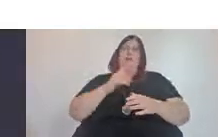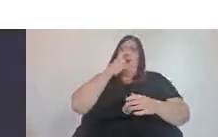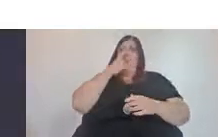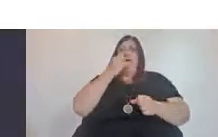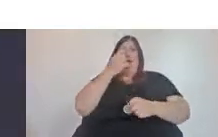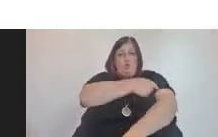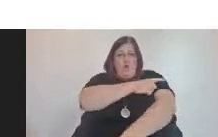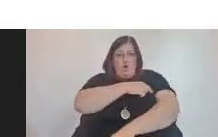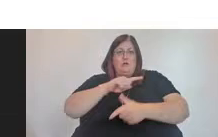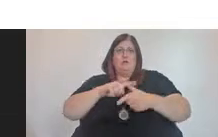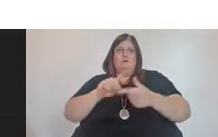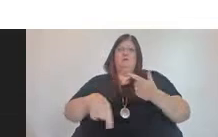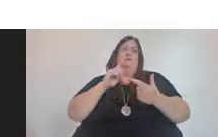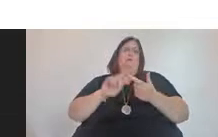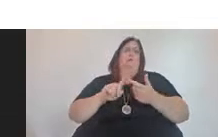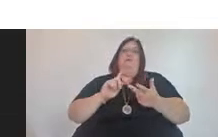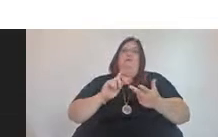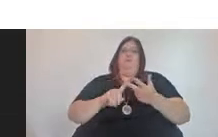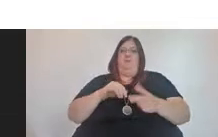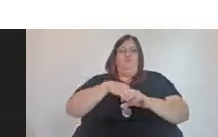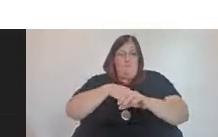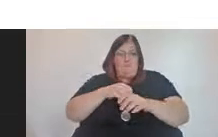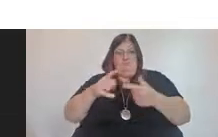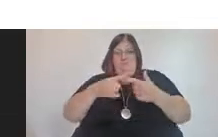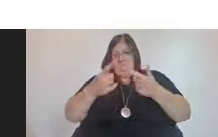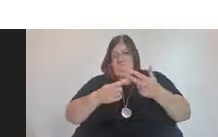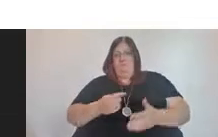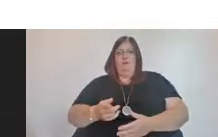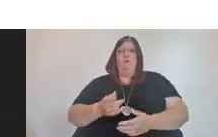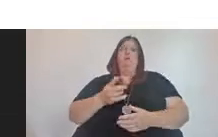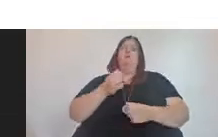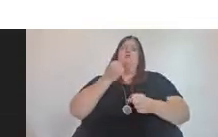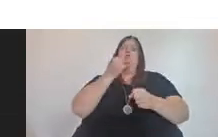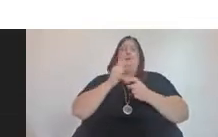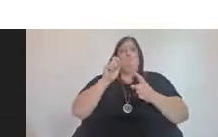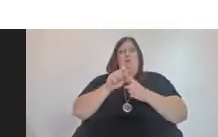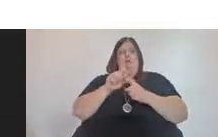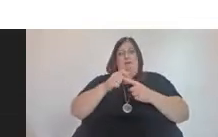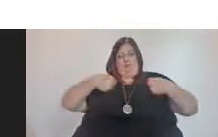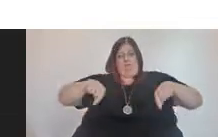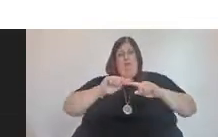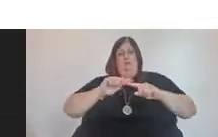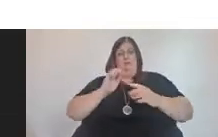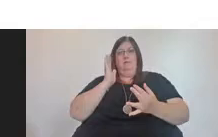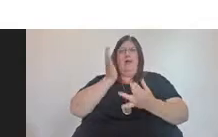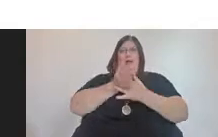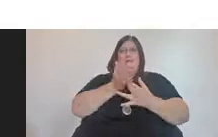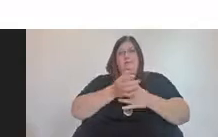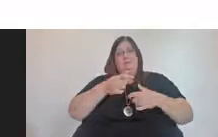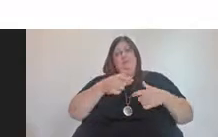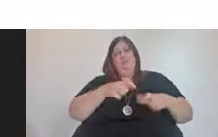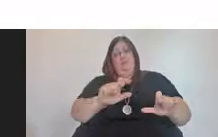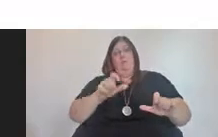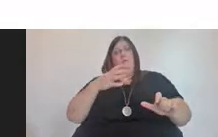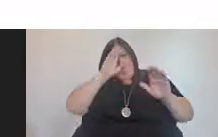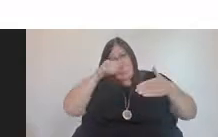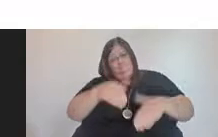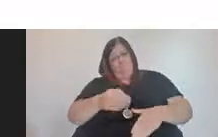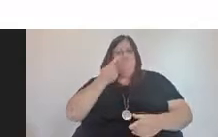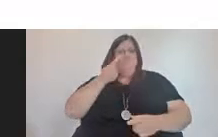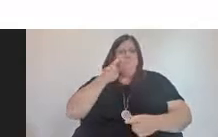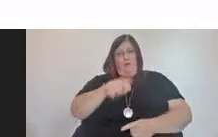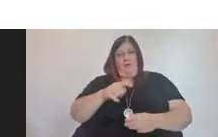could be an allied health professional, it could be a pharmacist. So general practice access remains one of the areas that we're really focusing on,